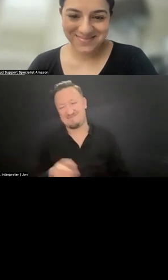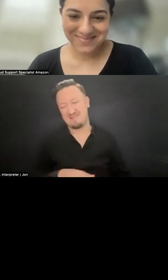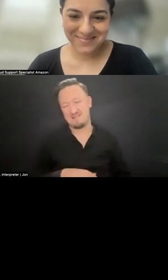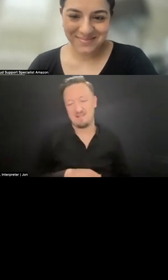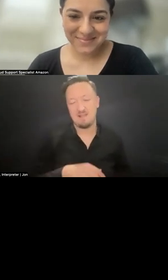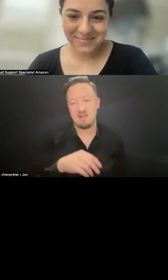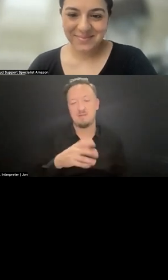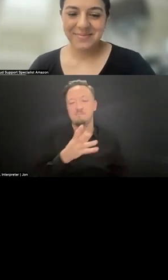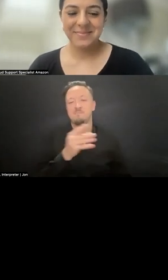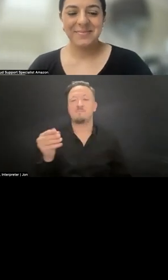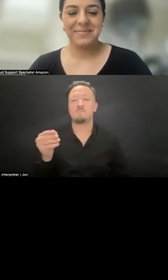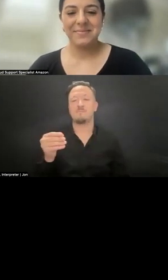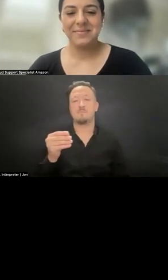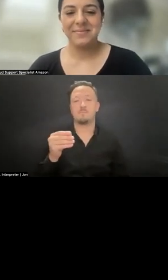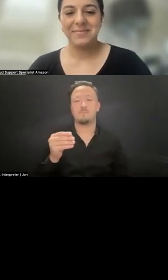I also